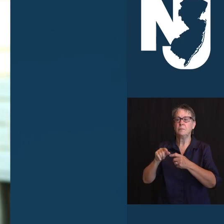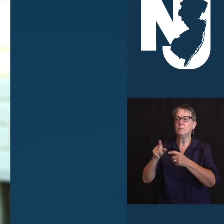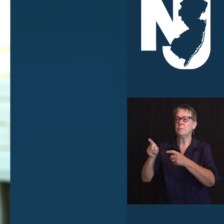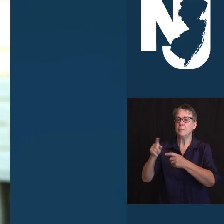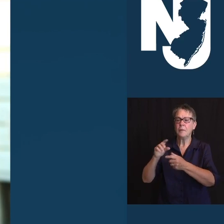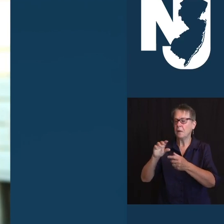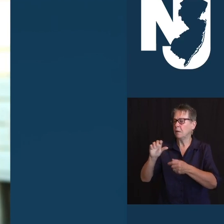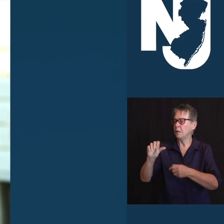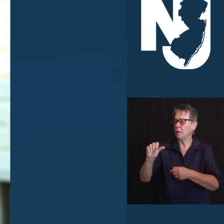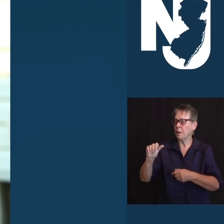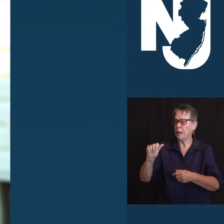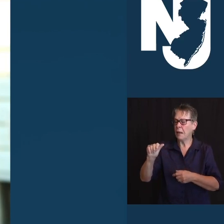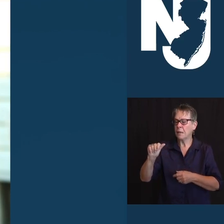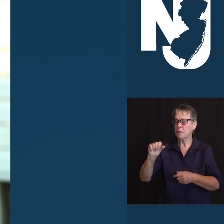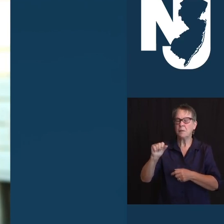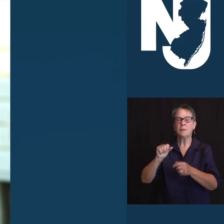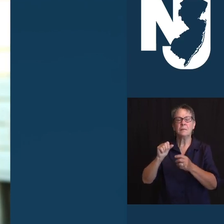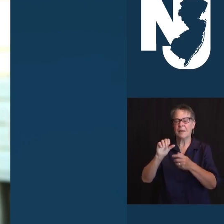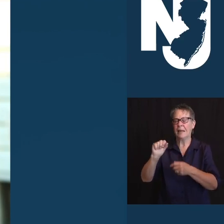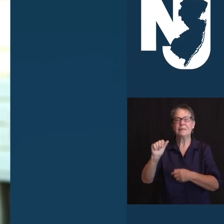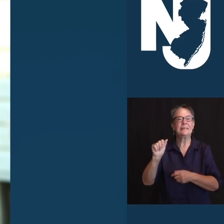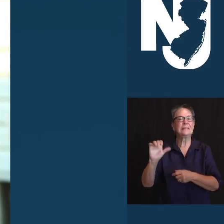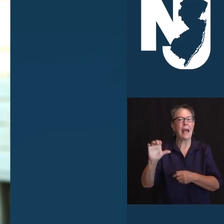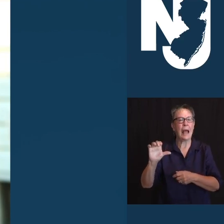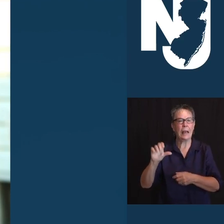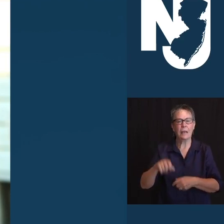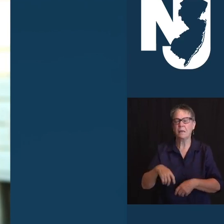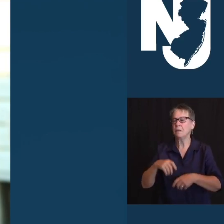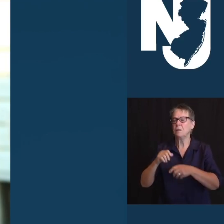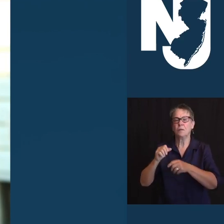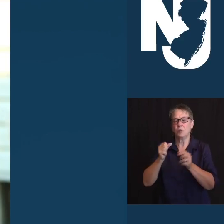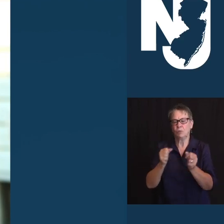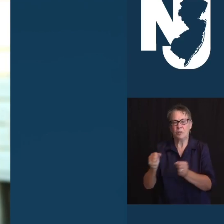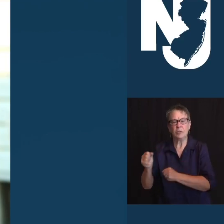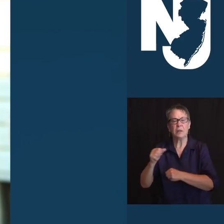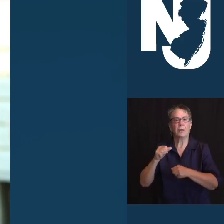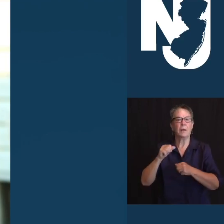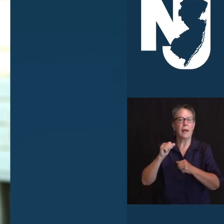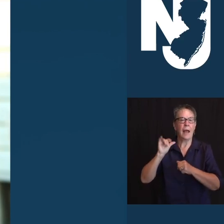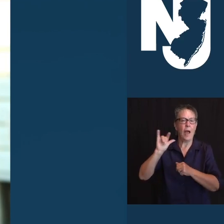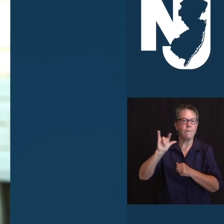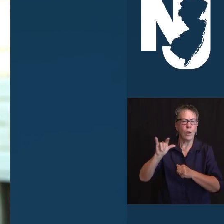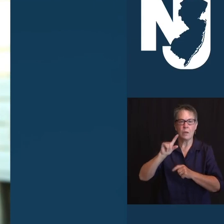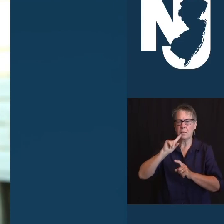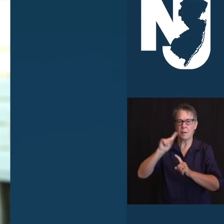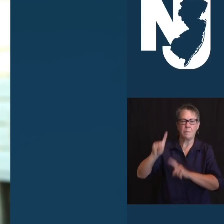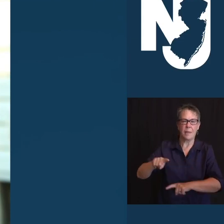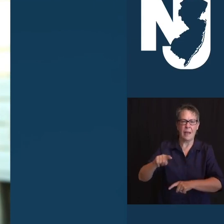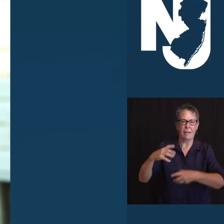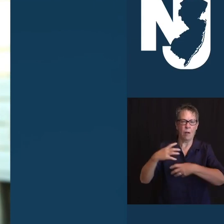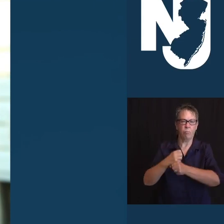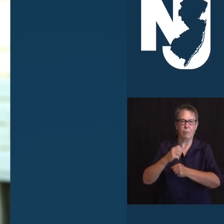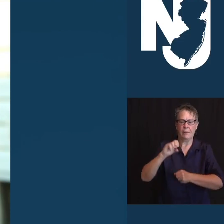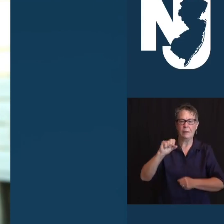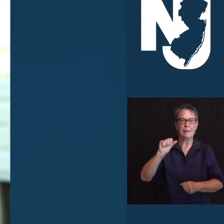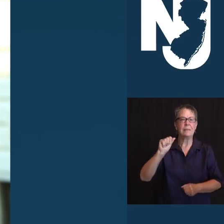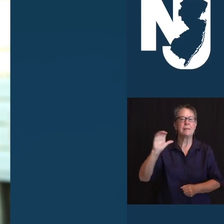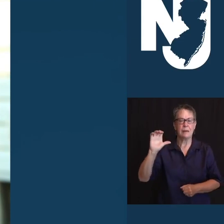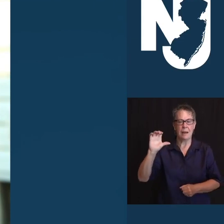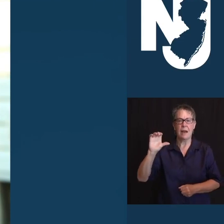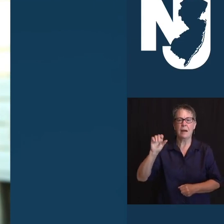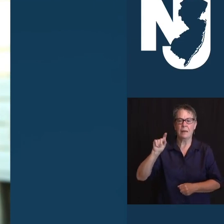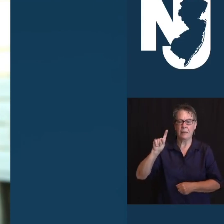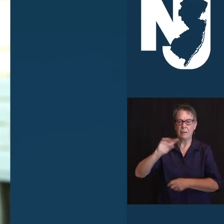Japan, tasked with protecting the nuclear arsenal stationed there. Once the war was over and he returned home, he considered a career